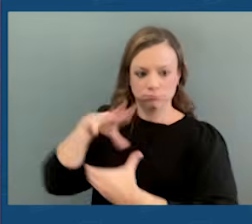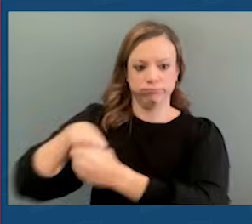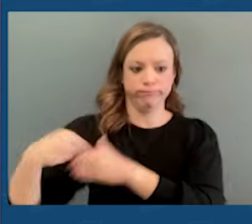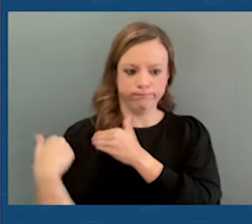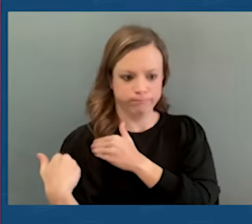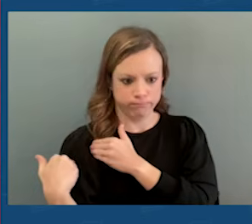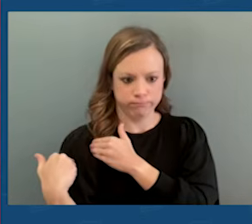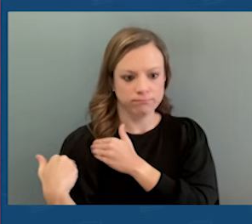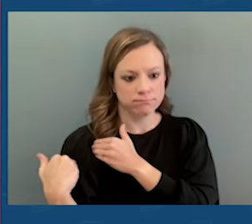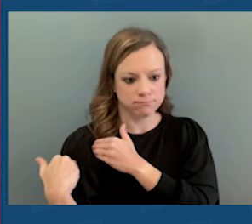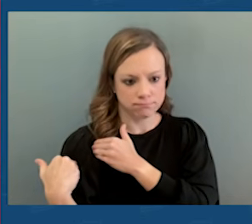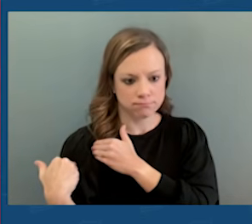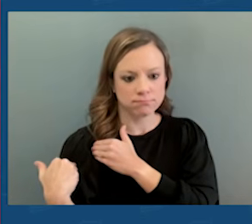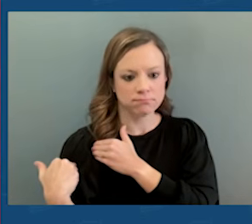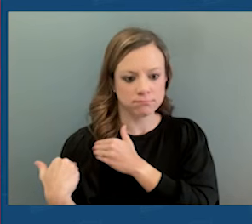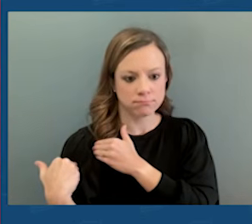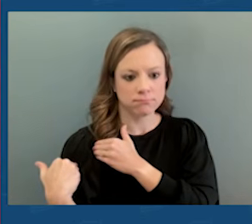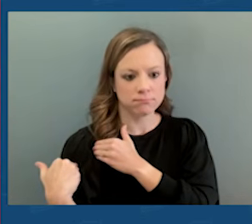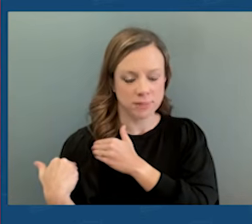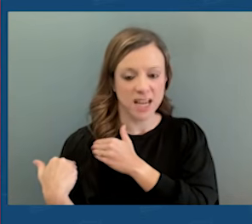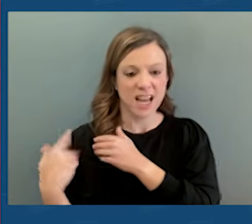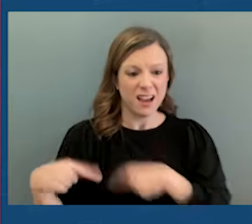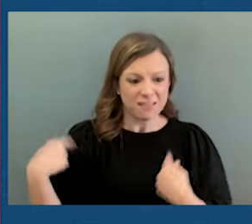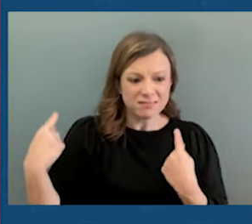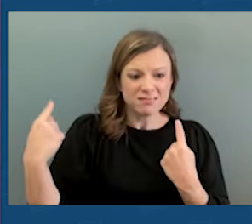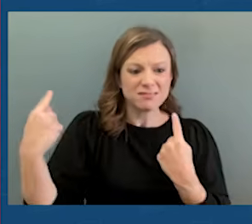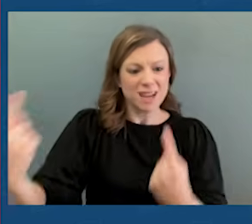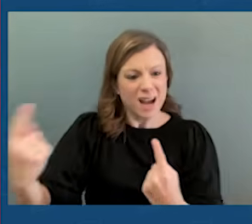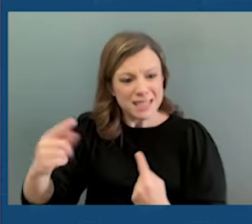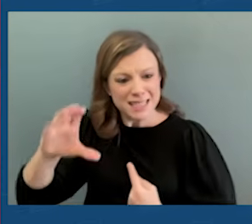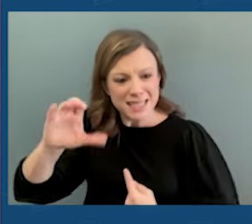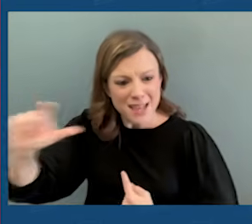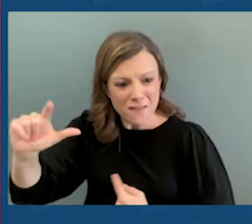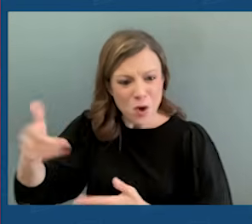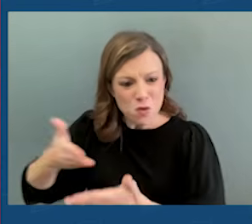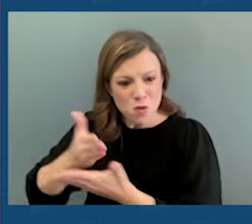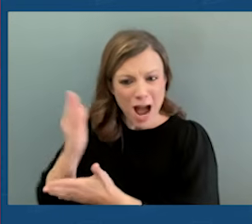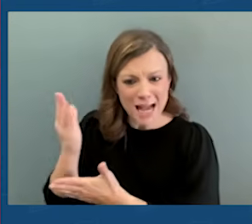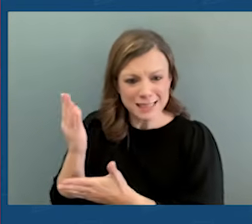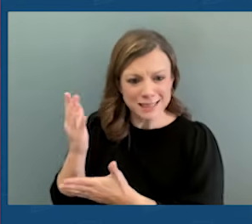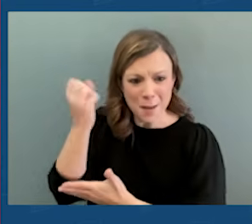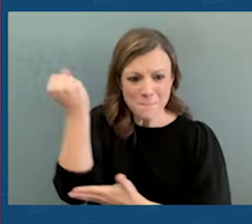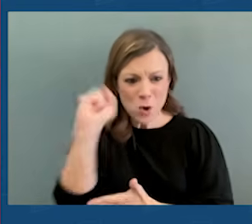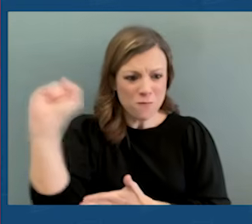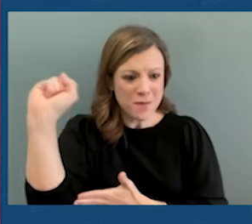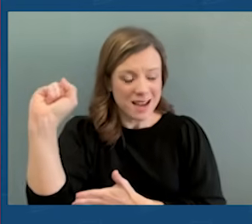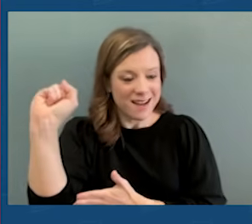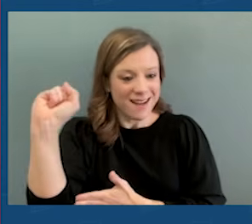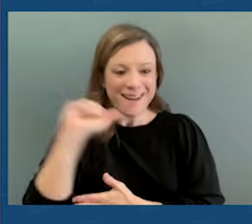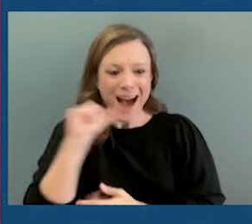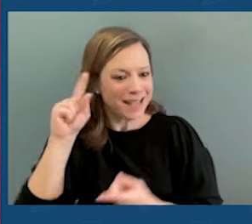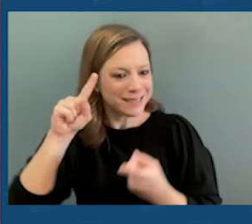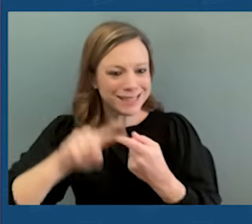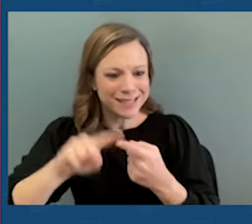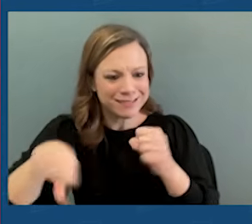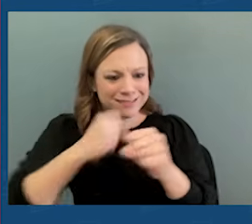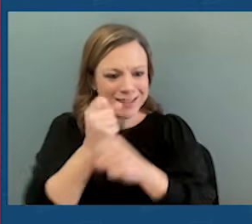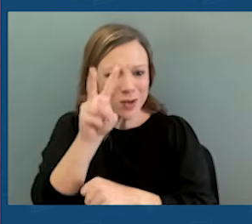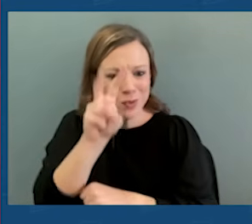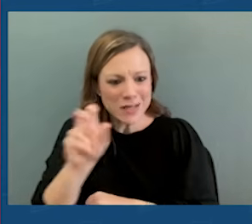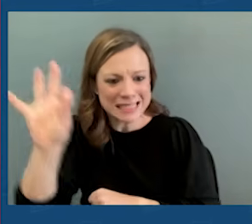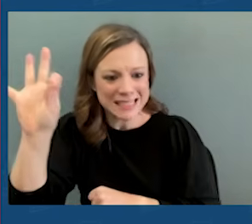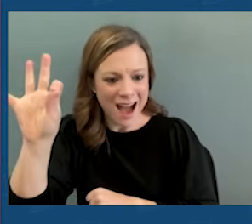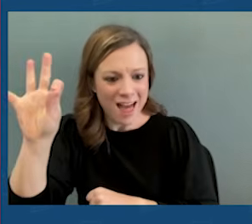even after the long, hard road of the civil rights movement, it wasn't until 2009 that Congress